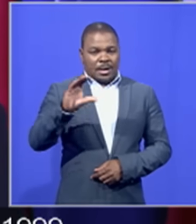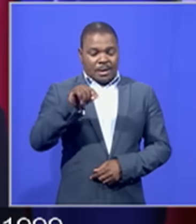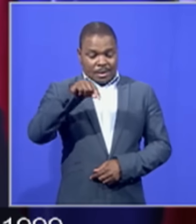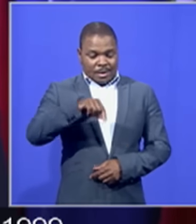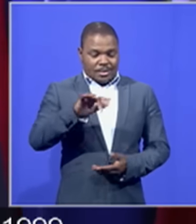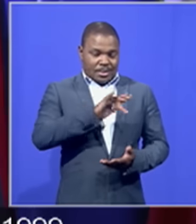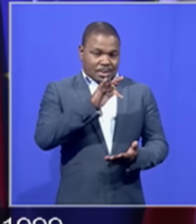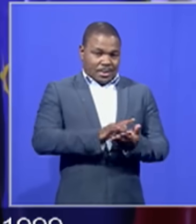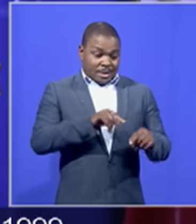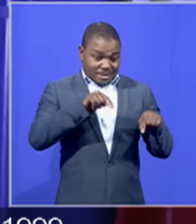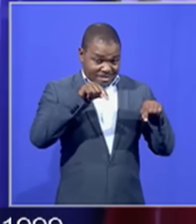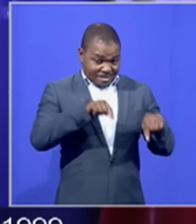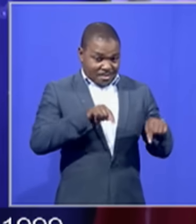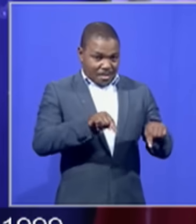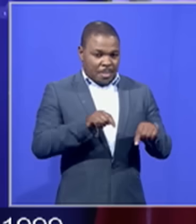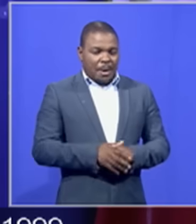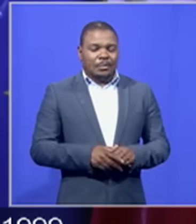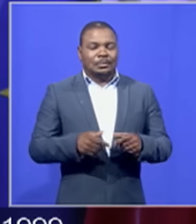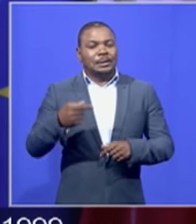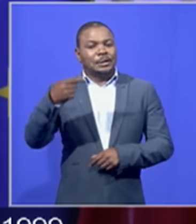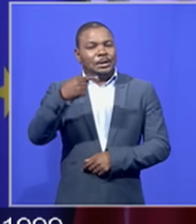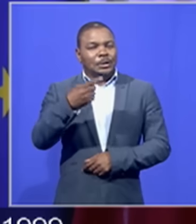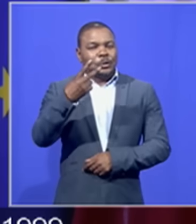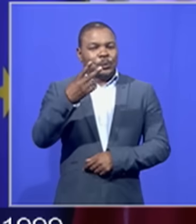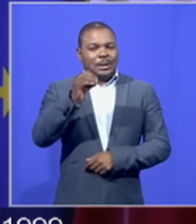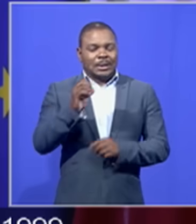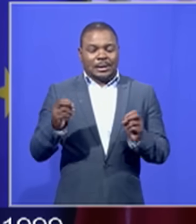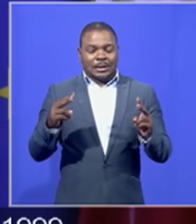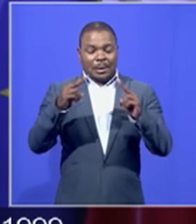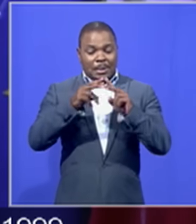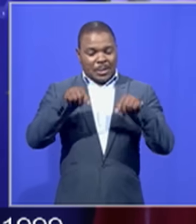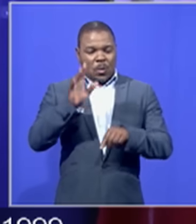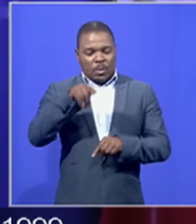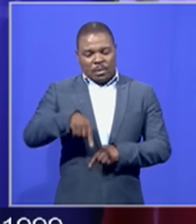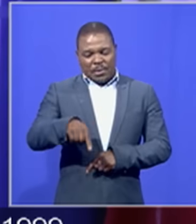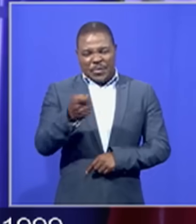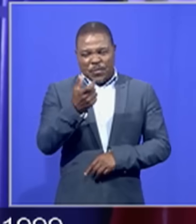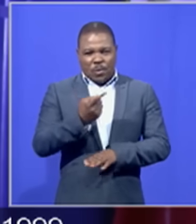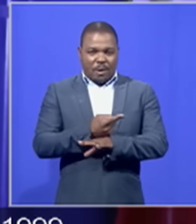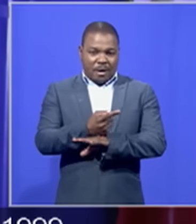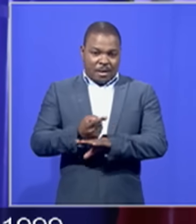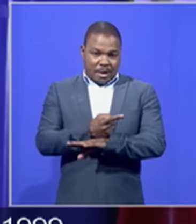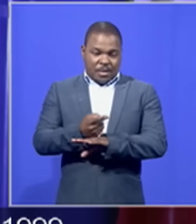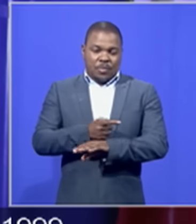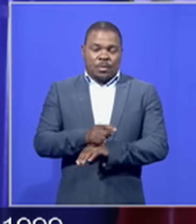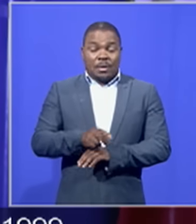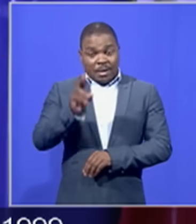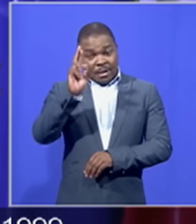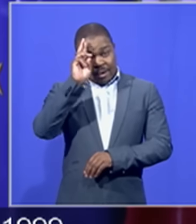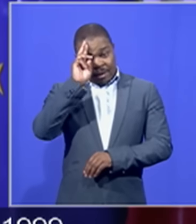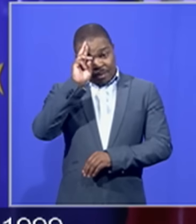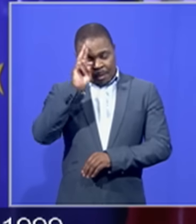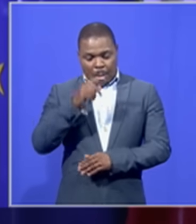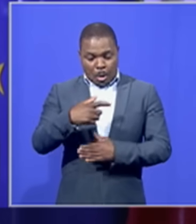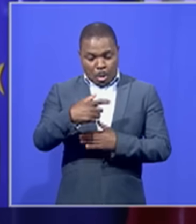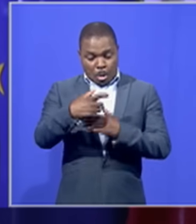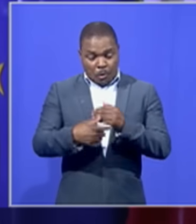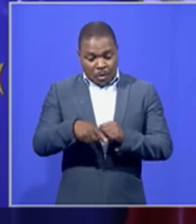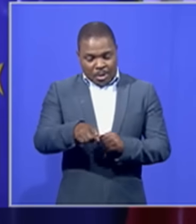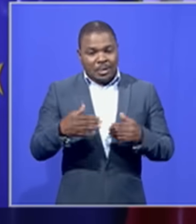tlabeng go tshwerwe eteng kopanokgolo ya G20 mo di ureng di le mmalwa tse di tlang o tla gopola jalo gore conference eno